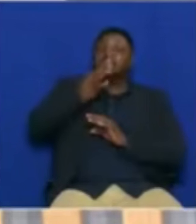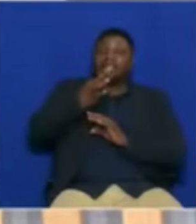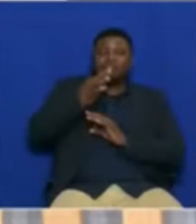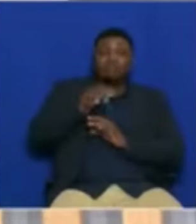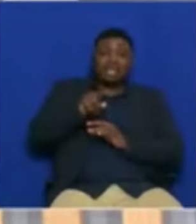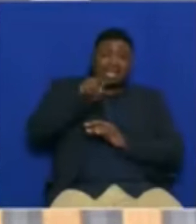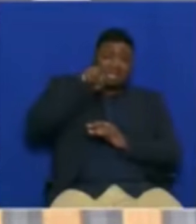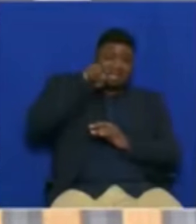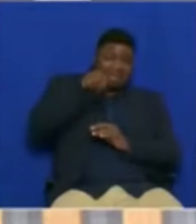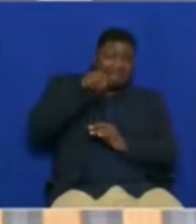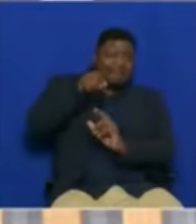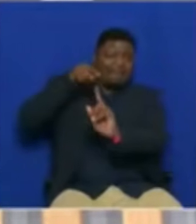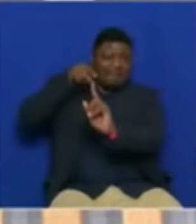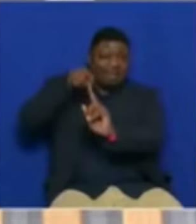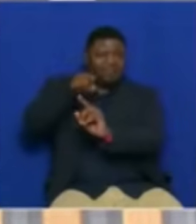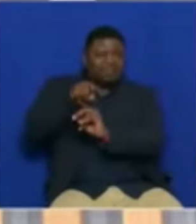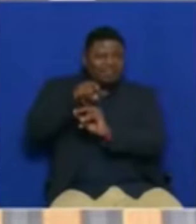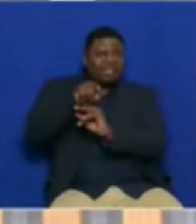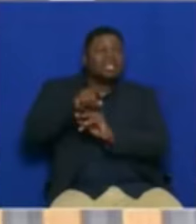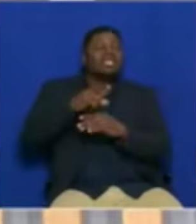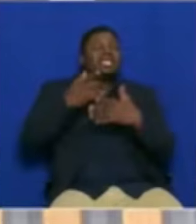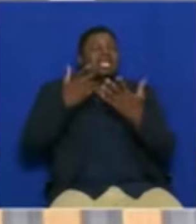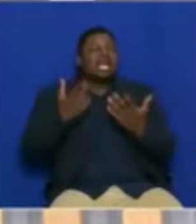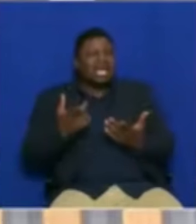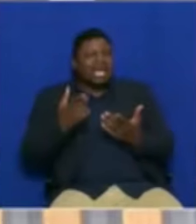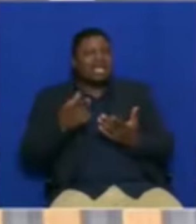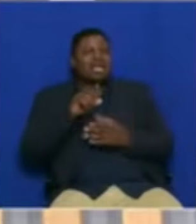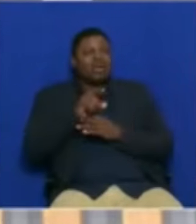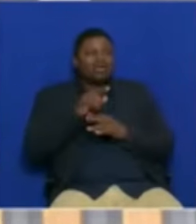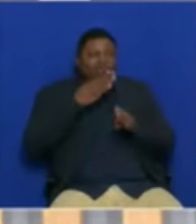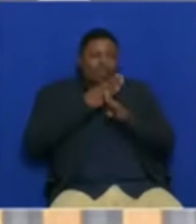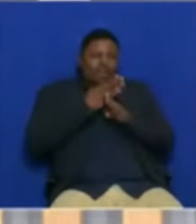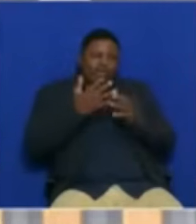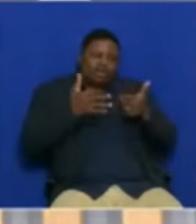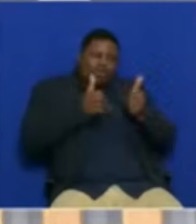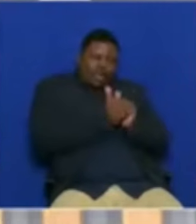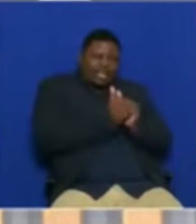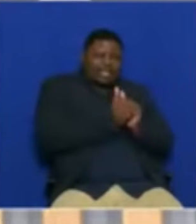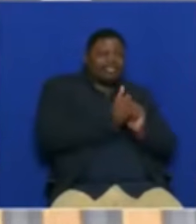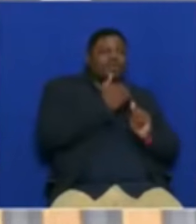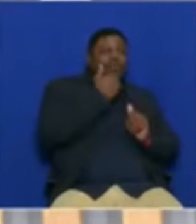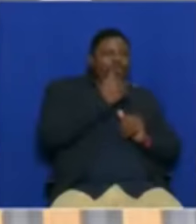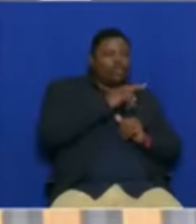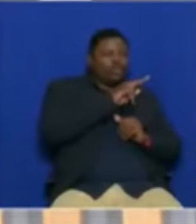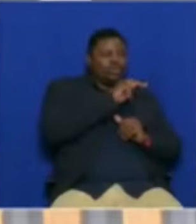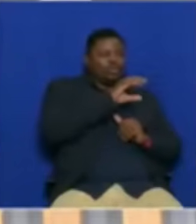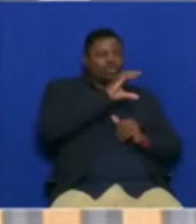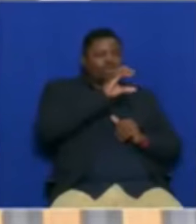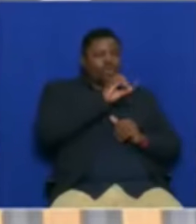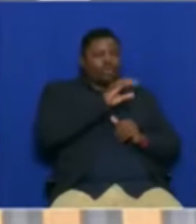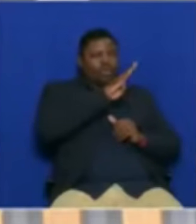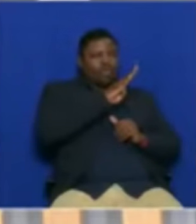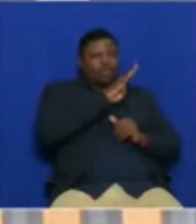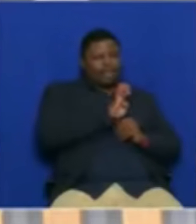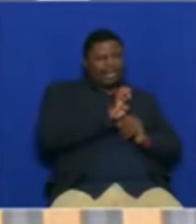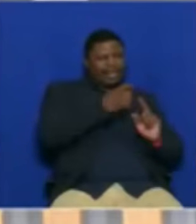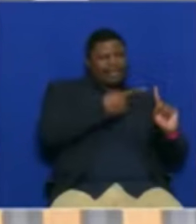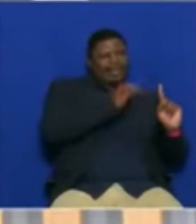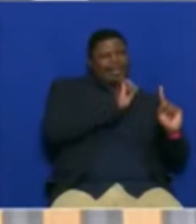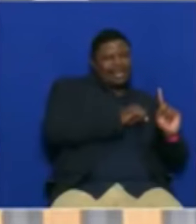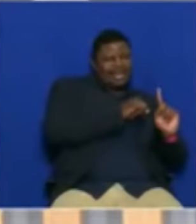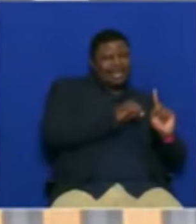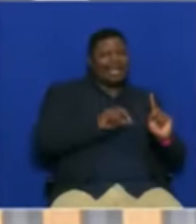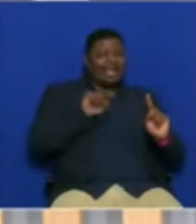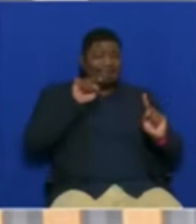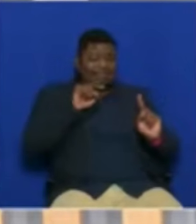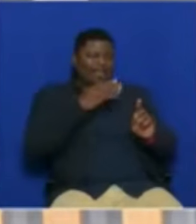she colluded with Ncube in a document that is seeking to get you an arrest warrant against